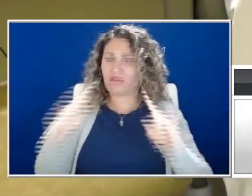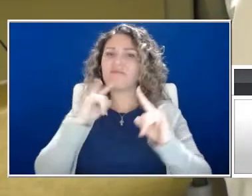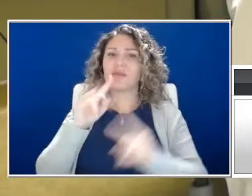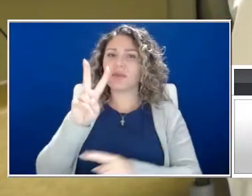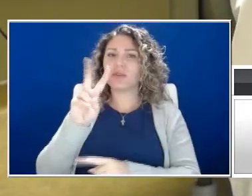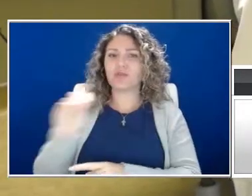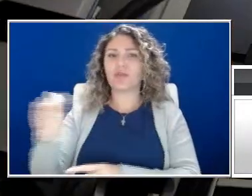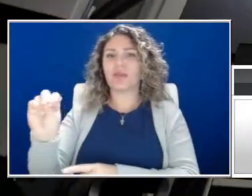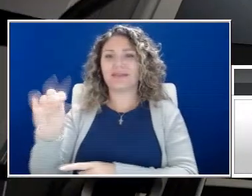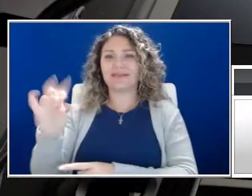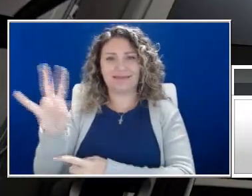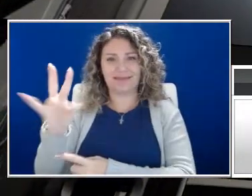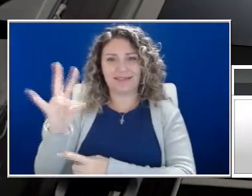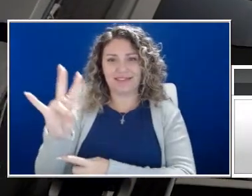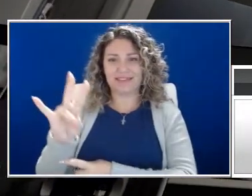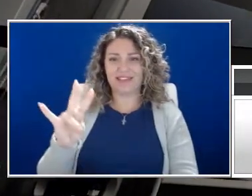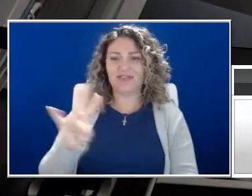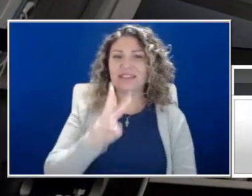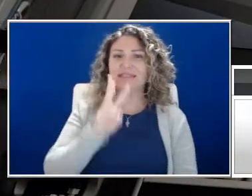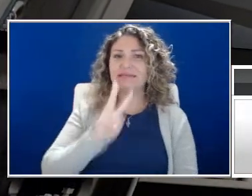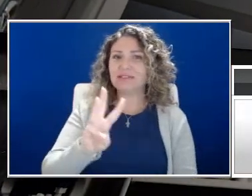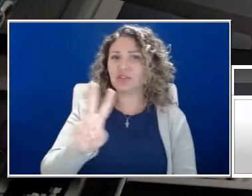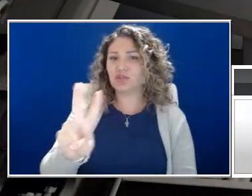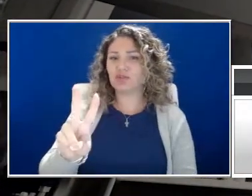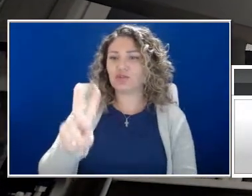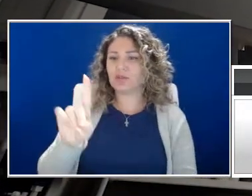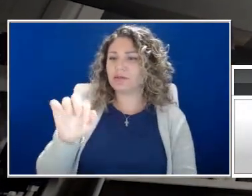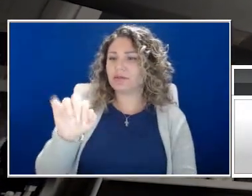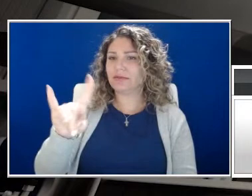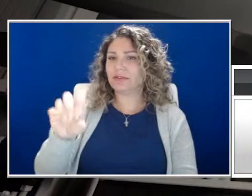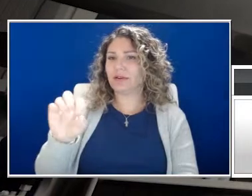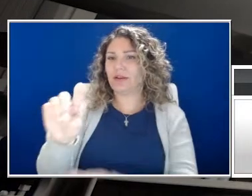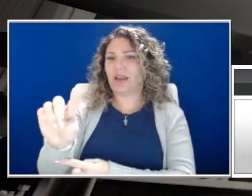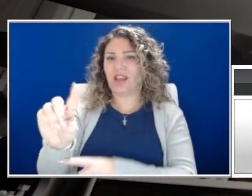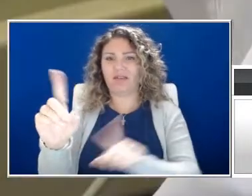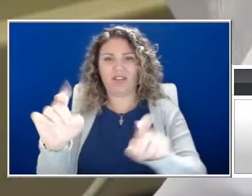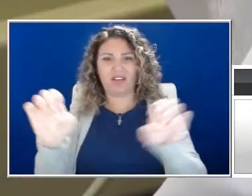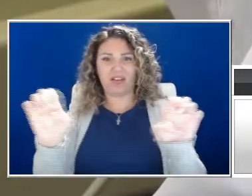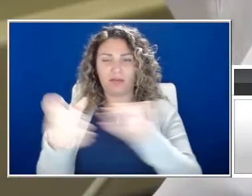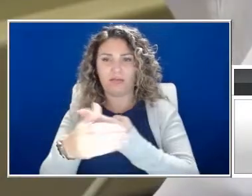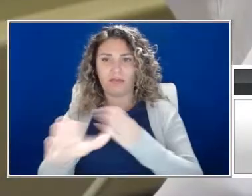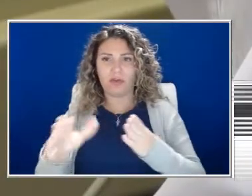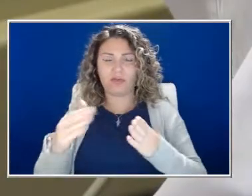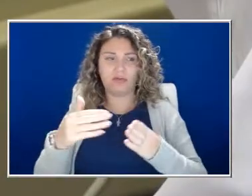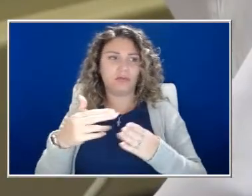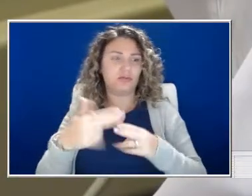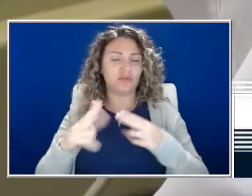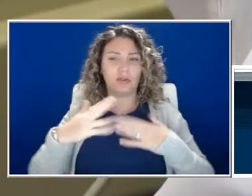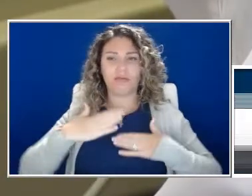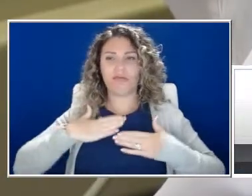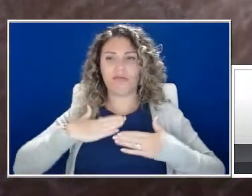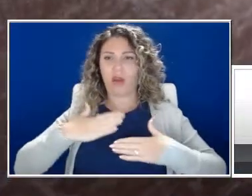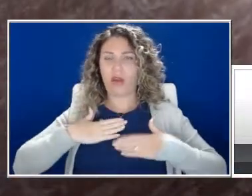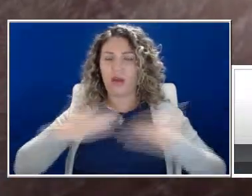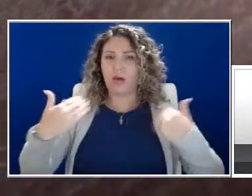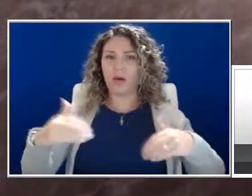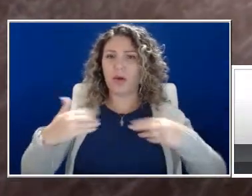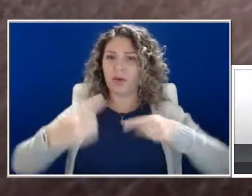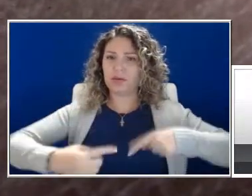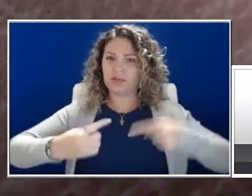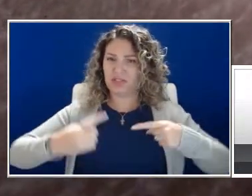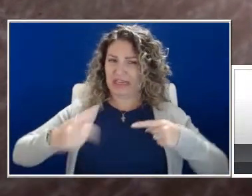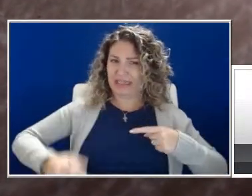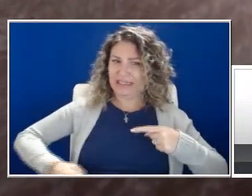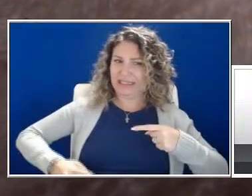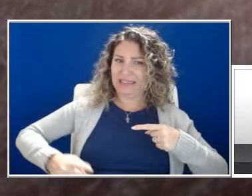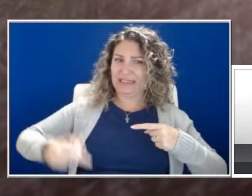62-year-old David Franze to the emergency room. Shortness of breath, hard time breathing, my kidneys had shut down. That